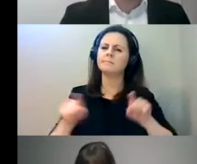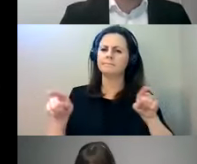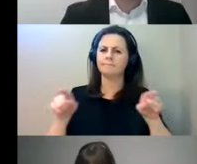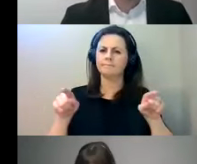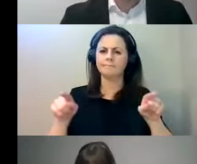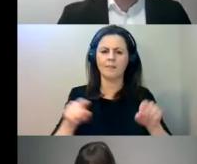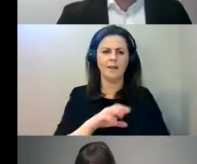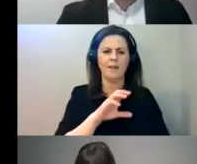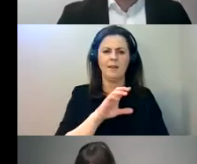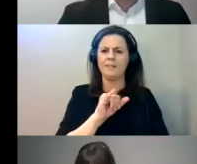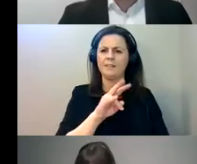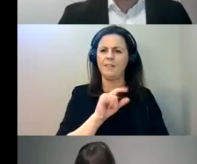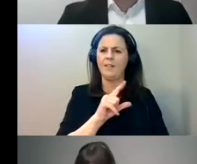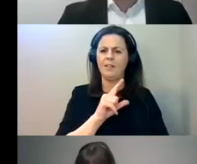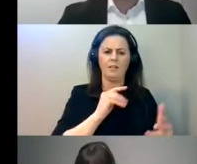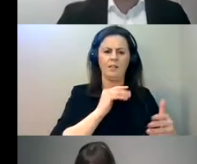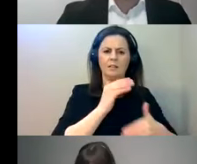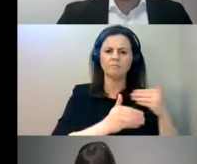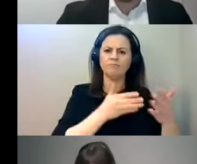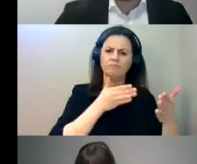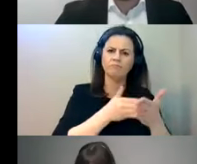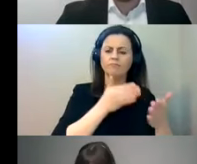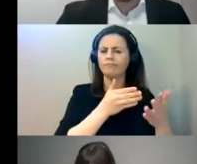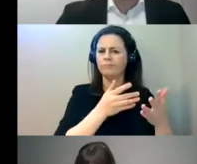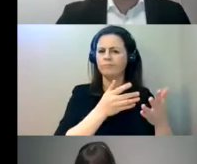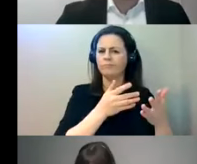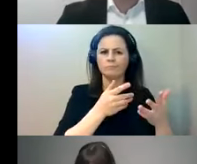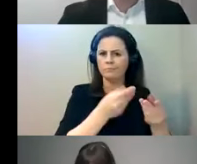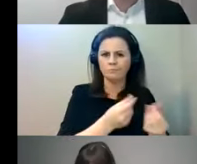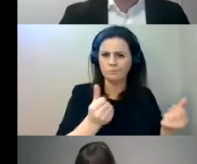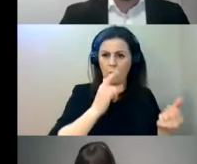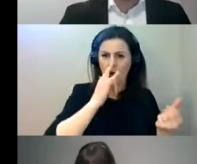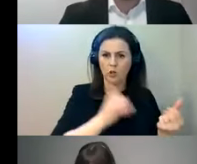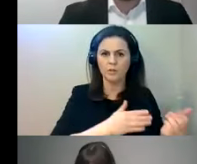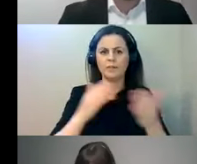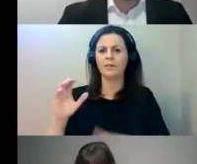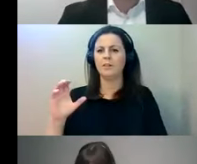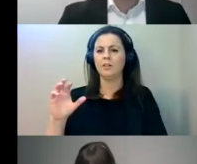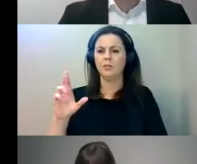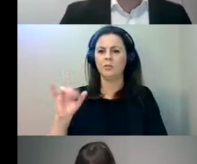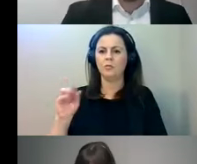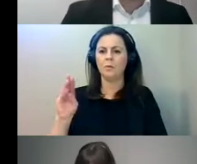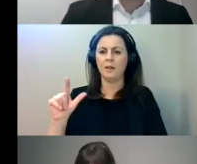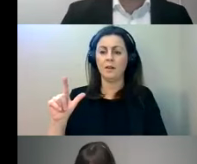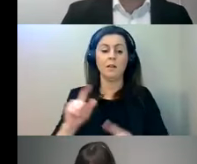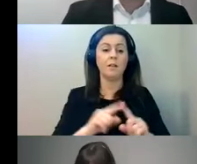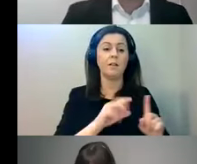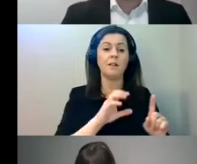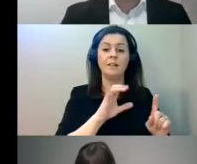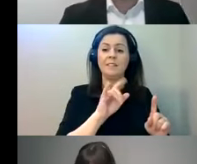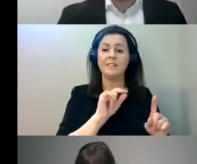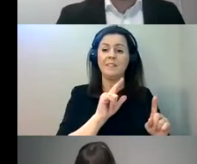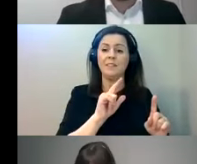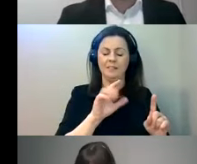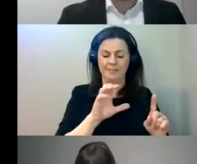are available. The number one difference is that while civil proceedings are between private individuals, so